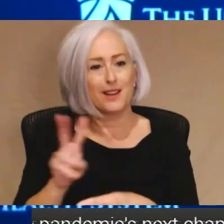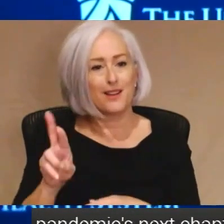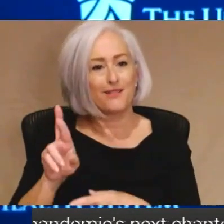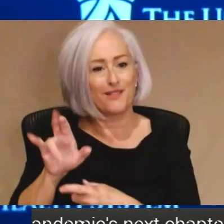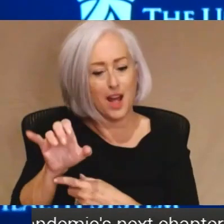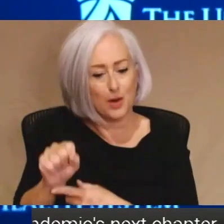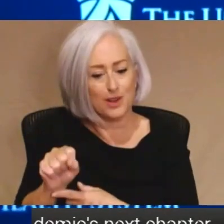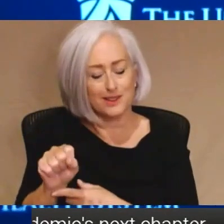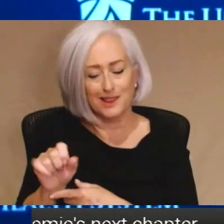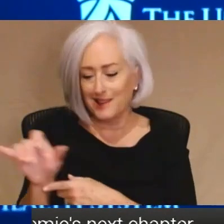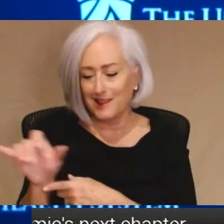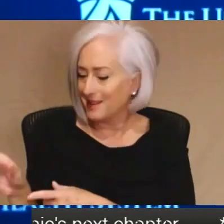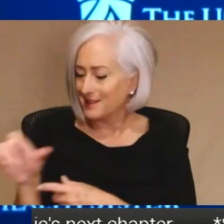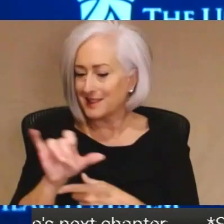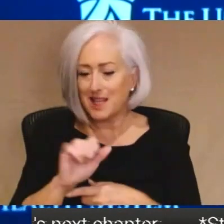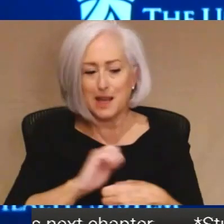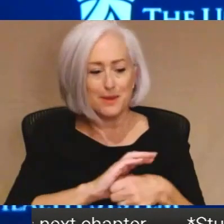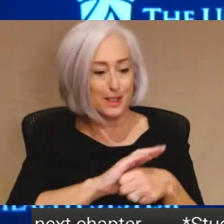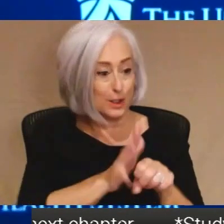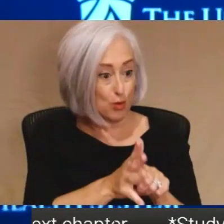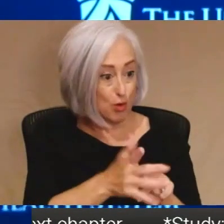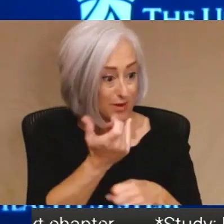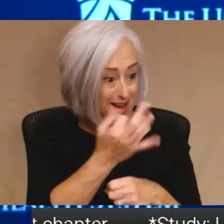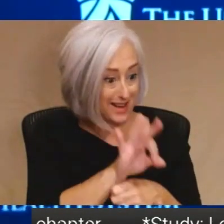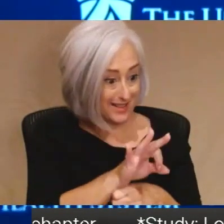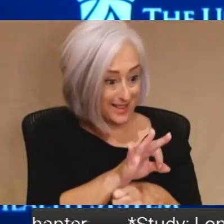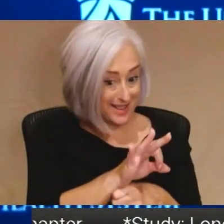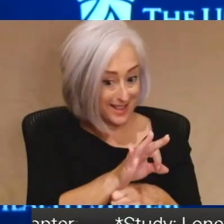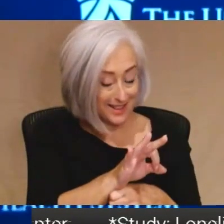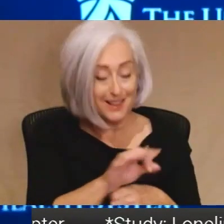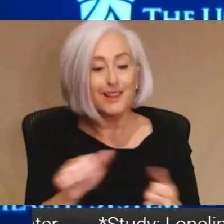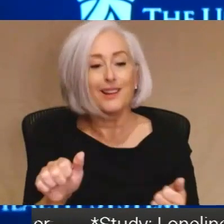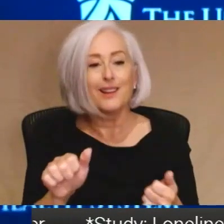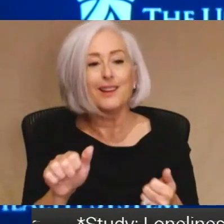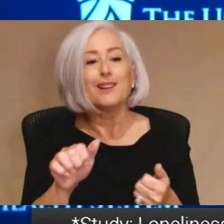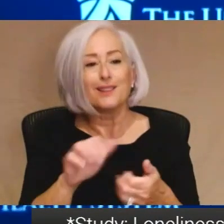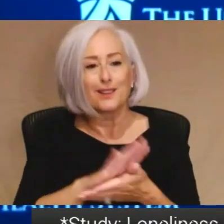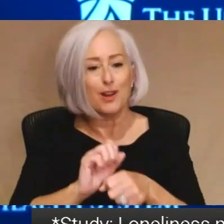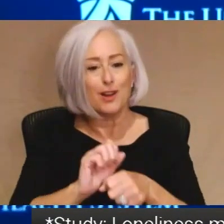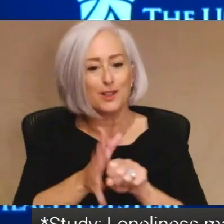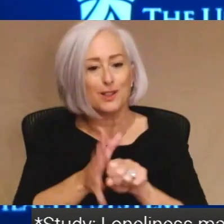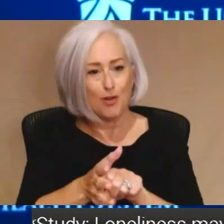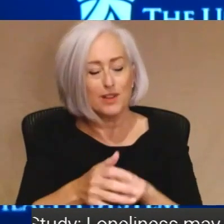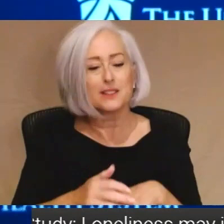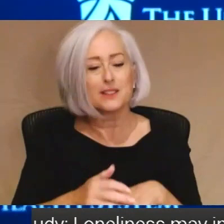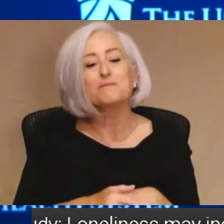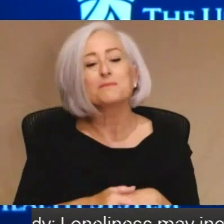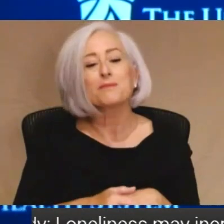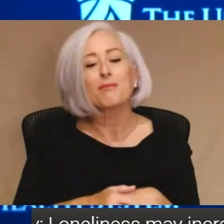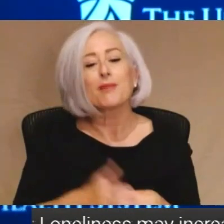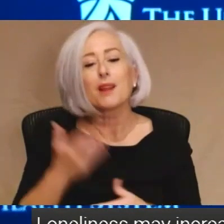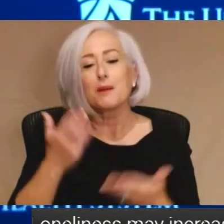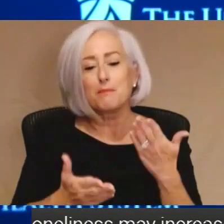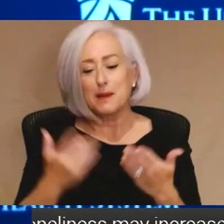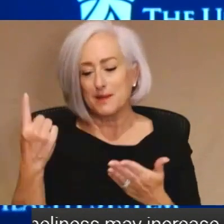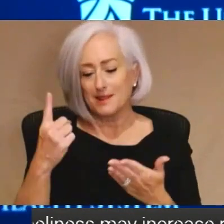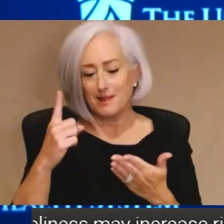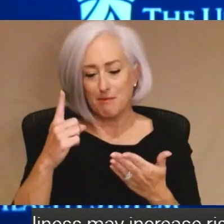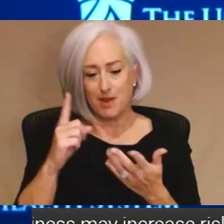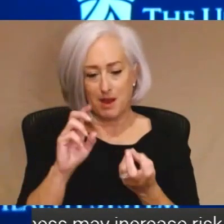to COVID. Some change may have happened in one of these adenoviruses as it passes among humans